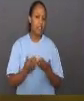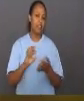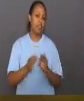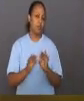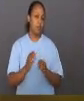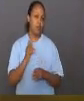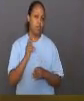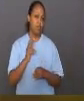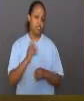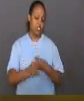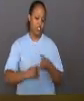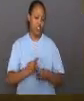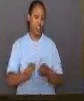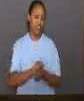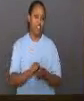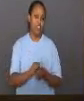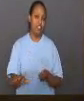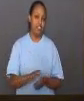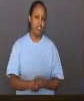defined genocide.